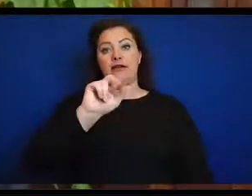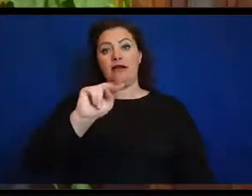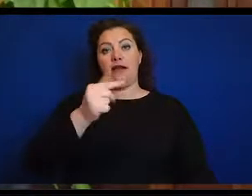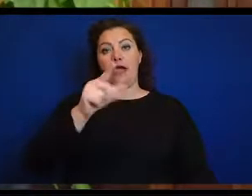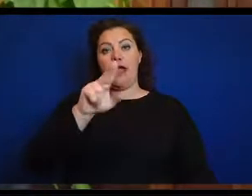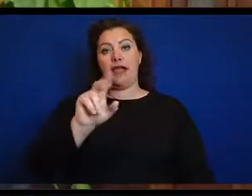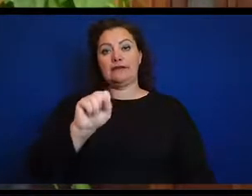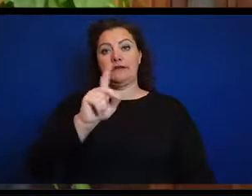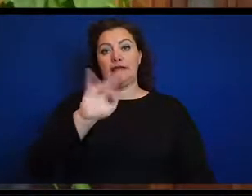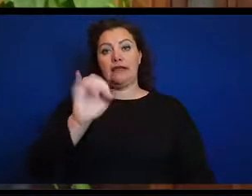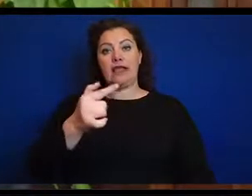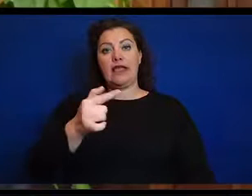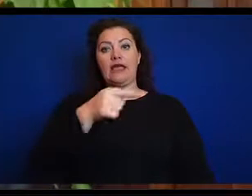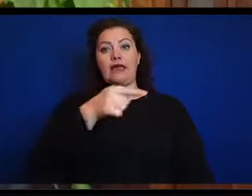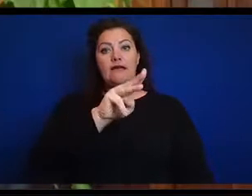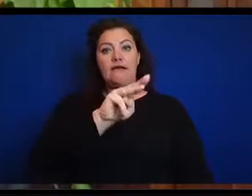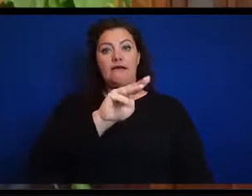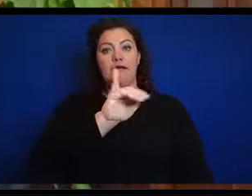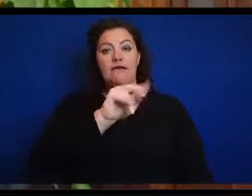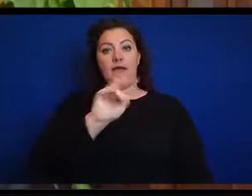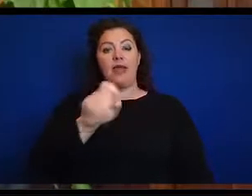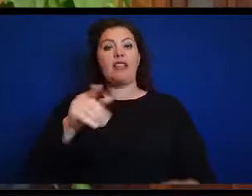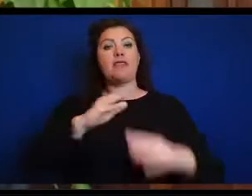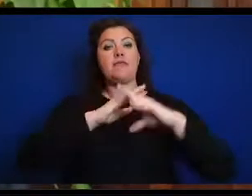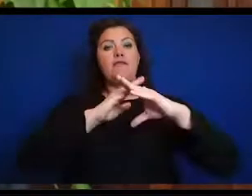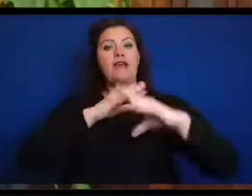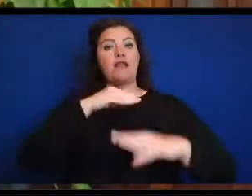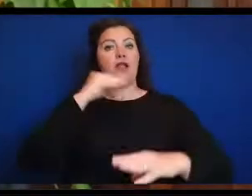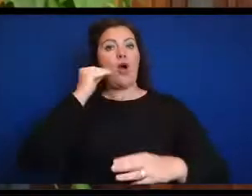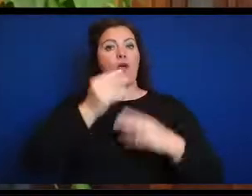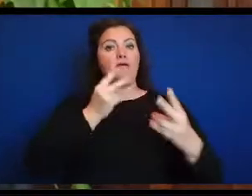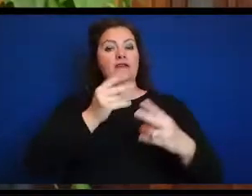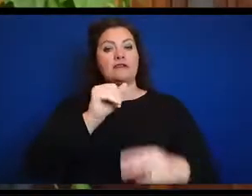the Preventative Home Visit Act, Senate Bill